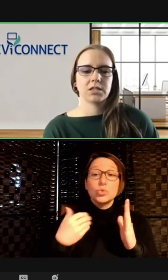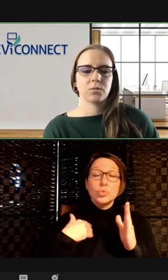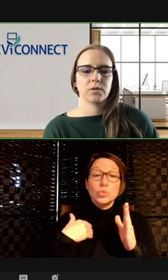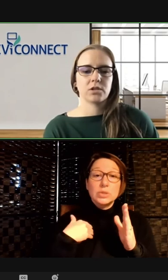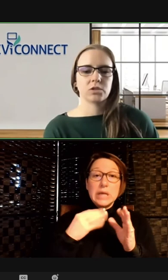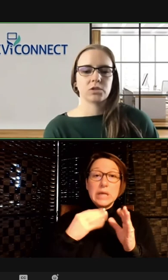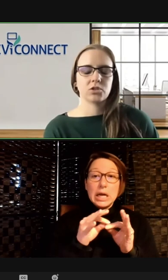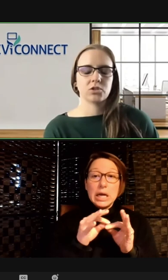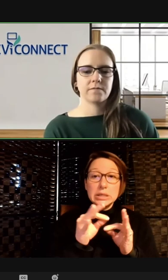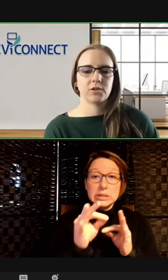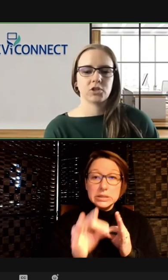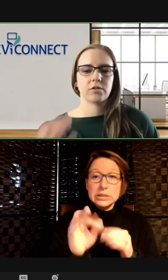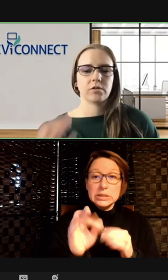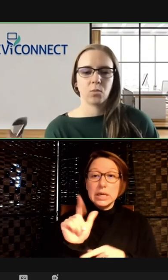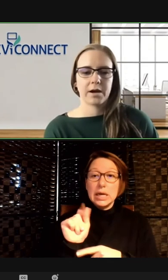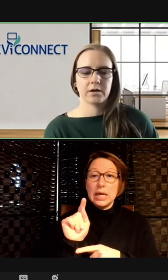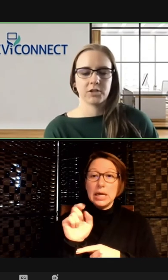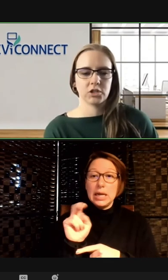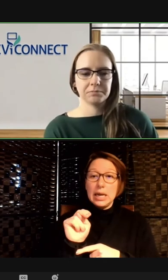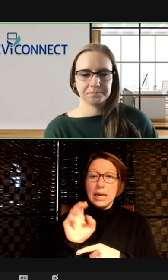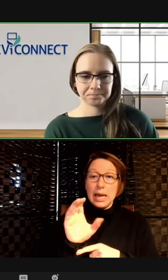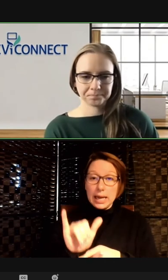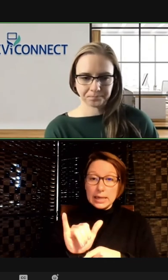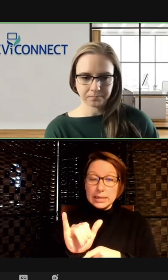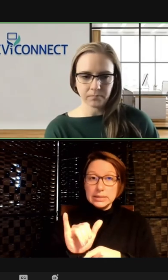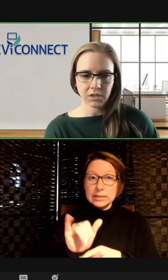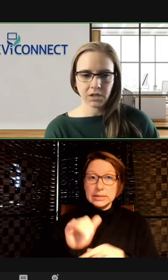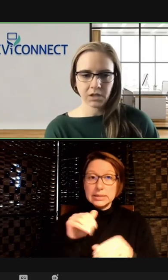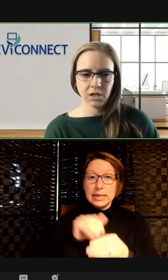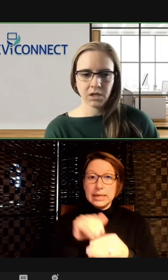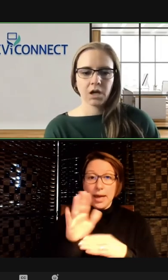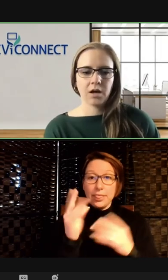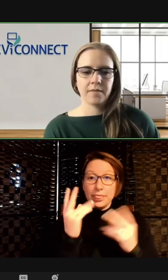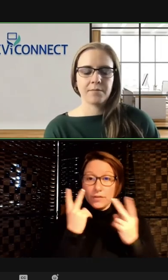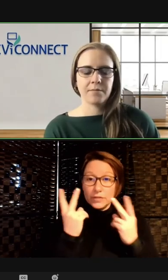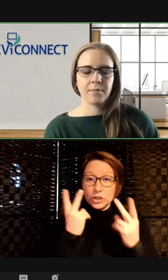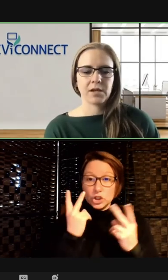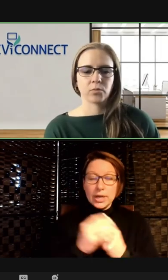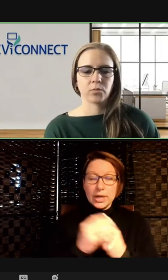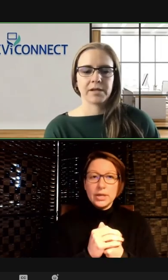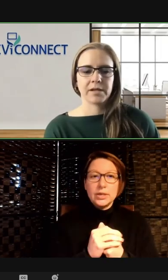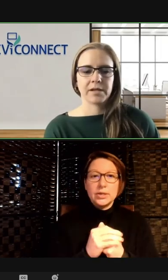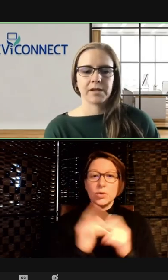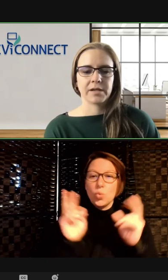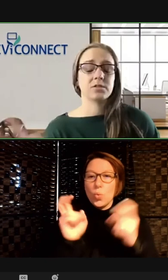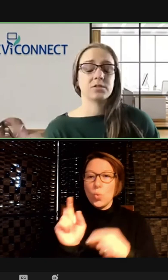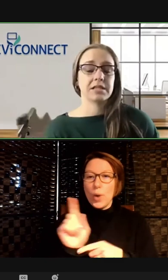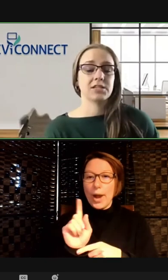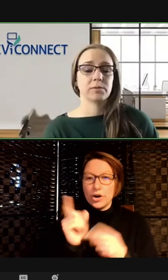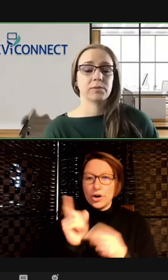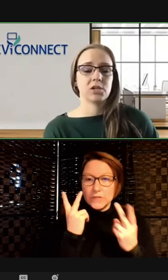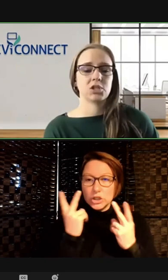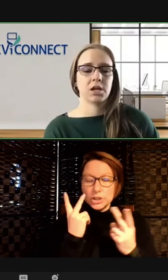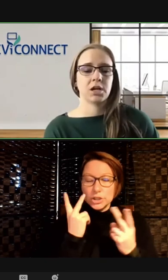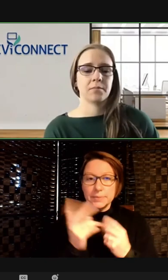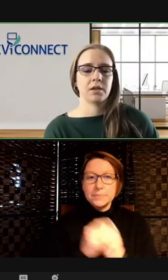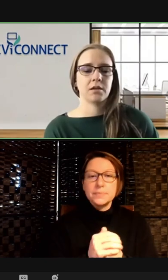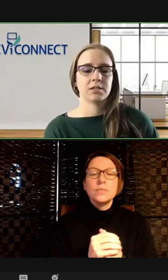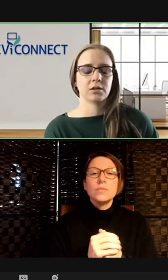visual targets with the dorsal stream vision or their WARE vision. They might reach, or they're most likely to